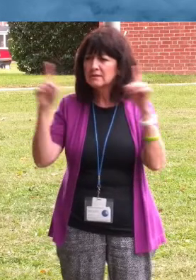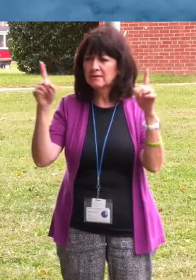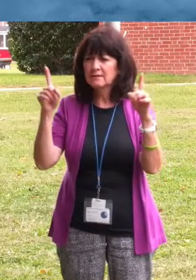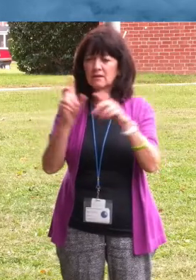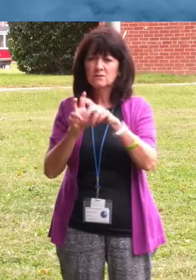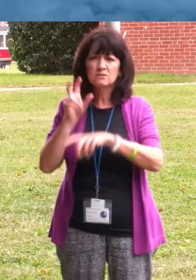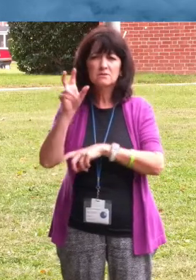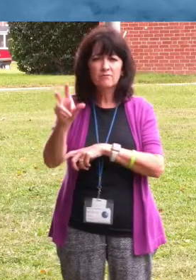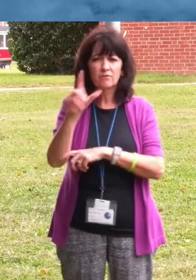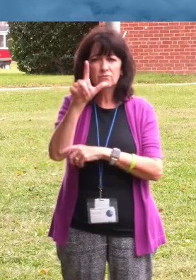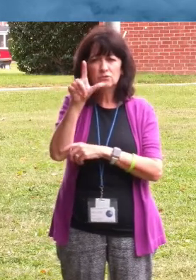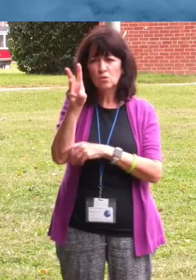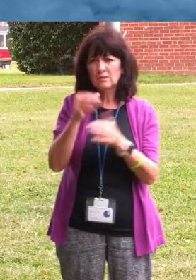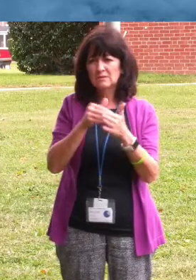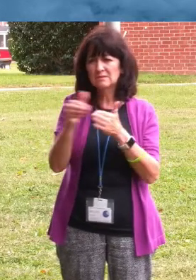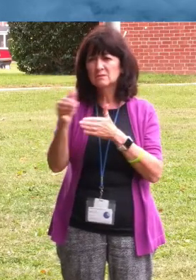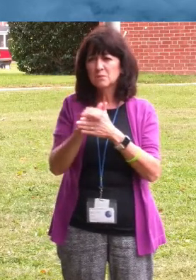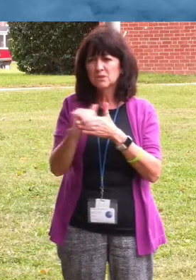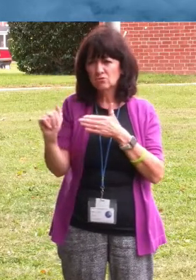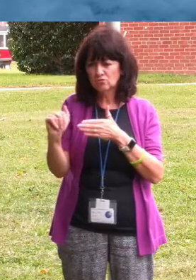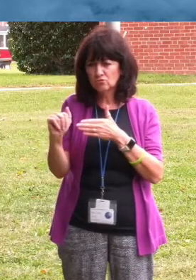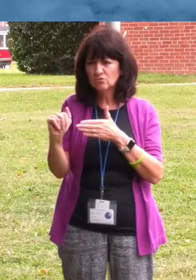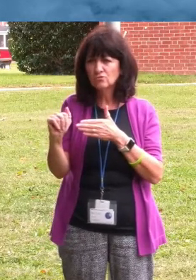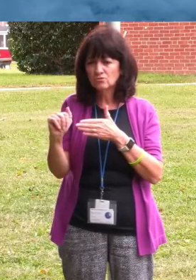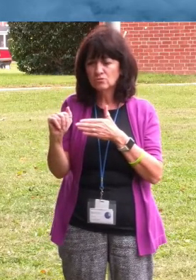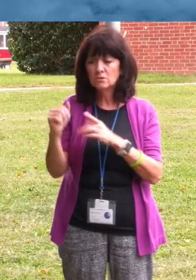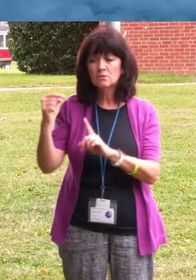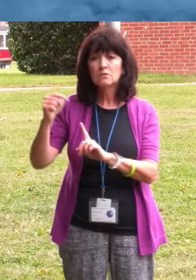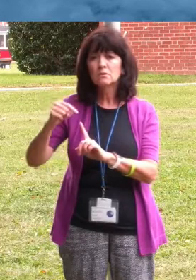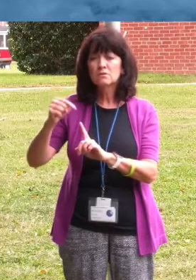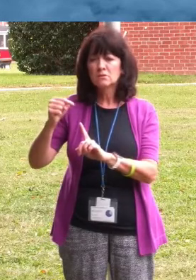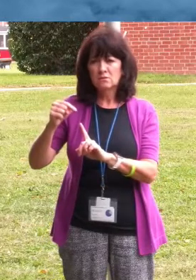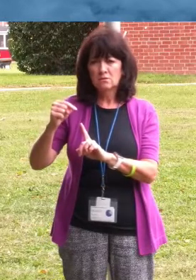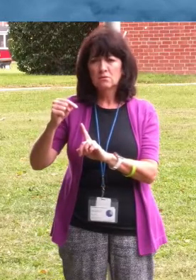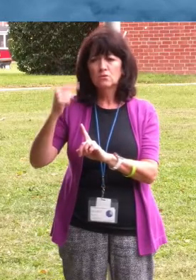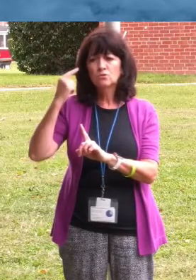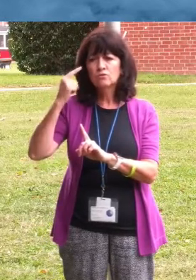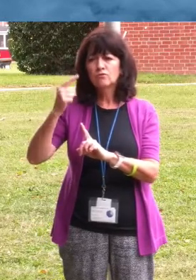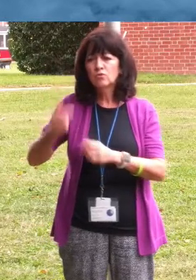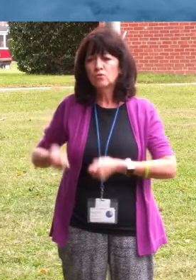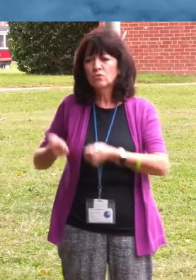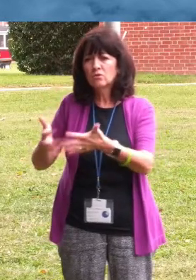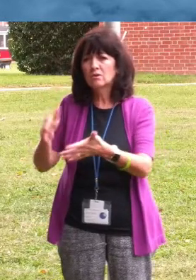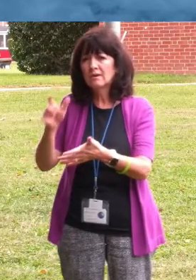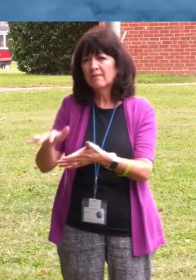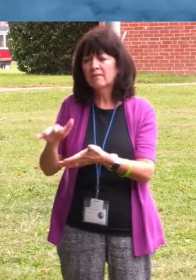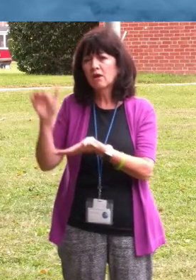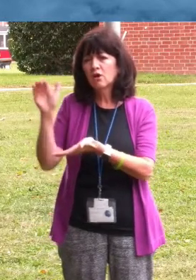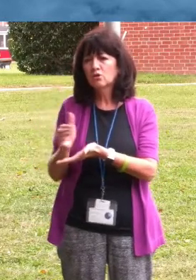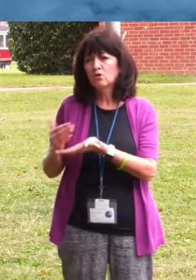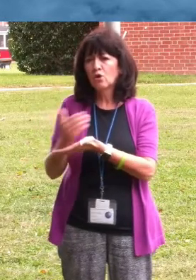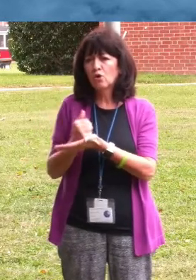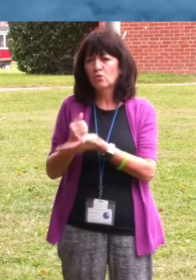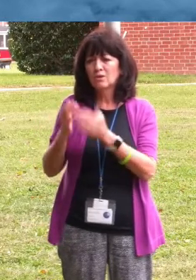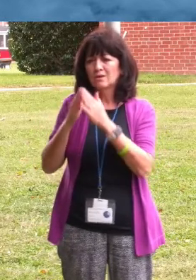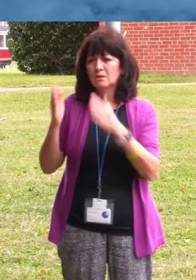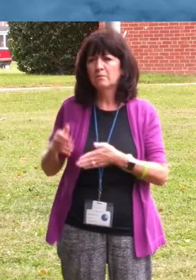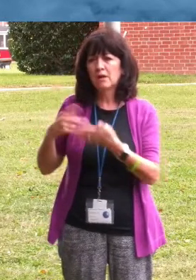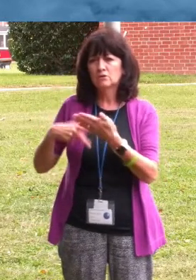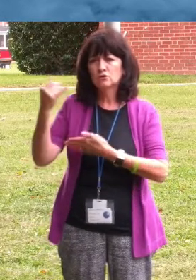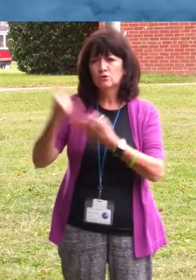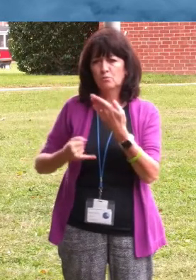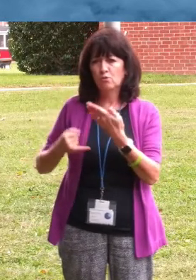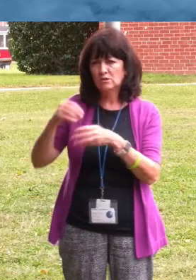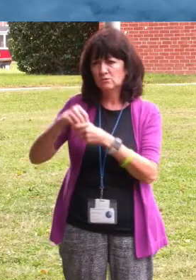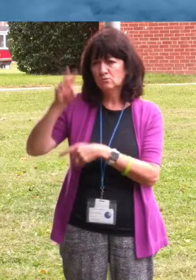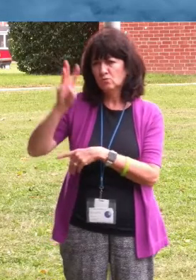of $26 million for a low-income housing project, really a great idea that's